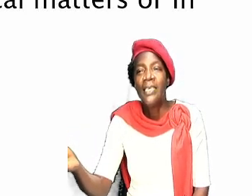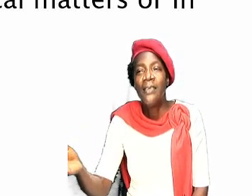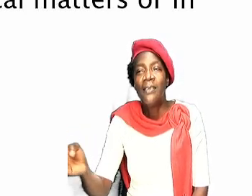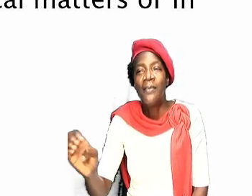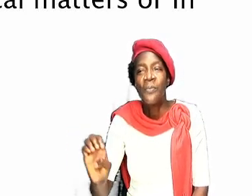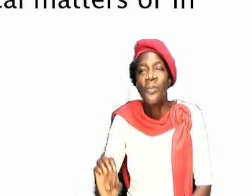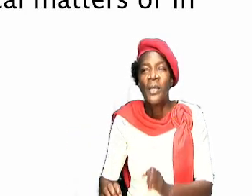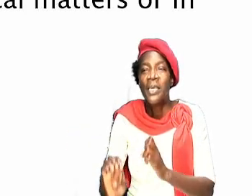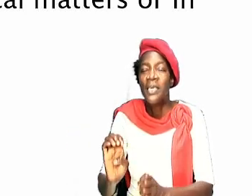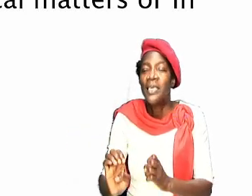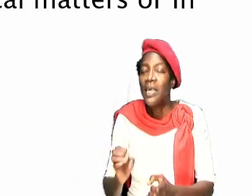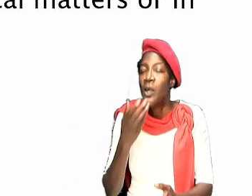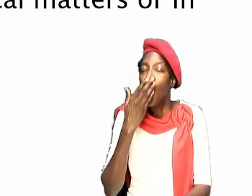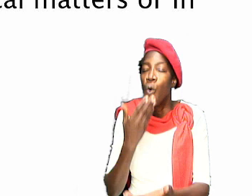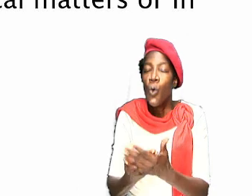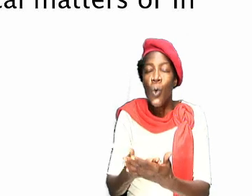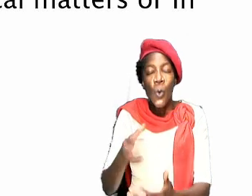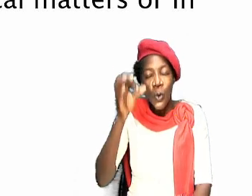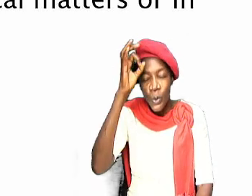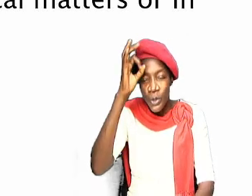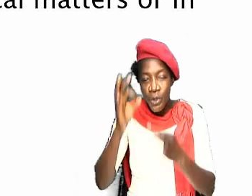exercising good judgment